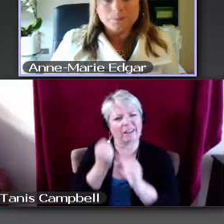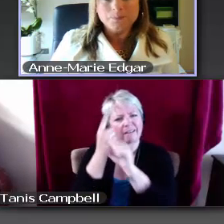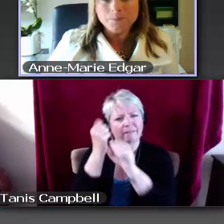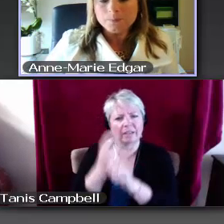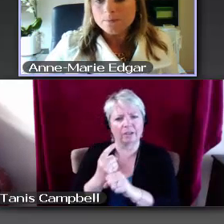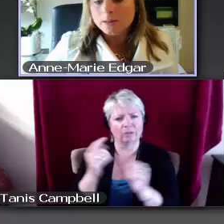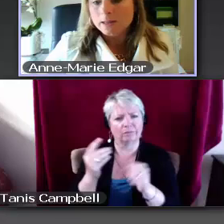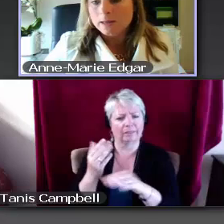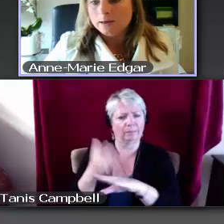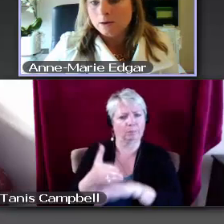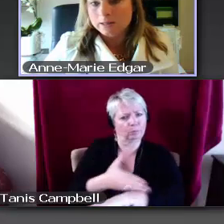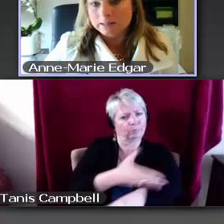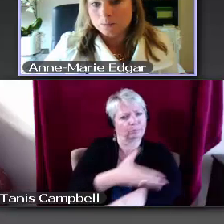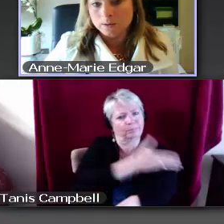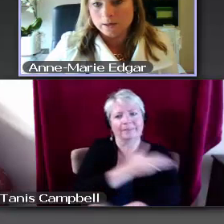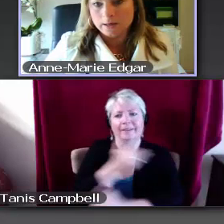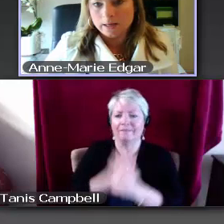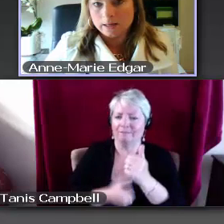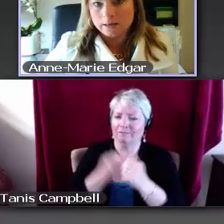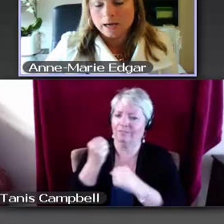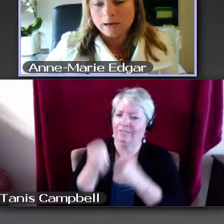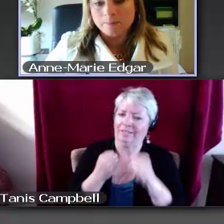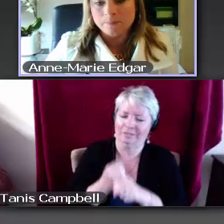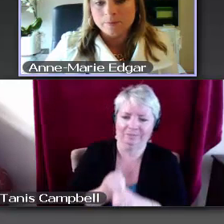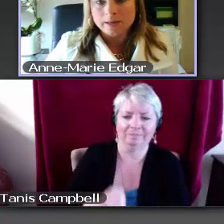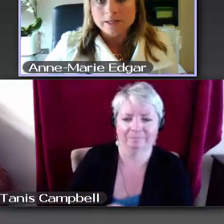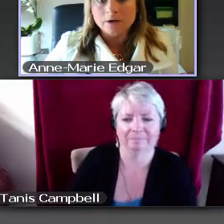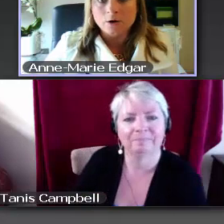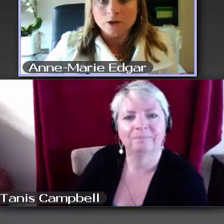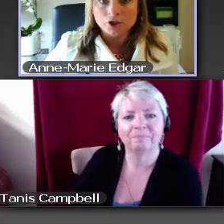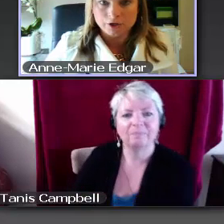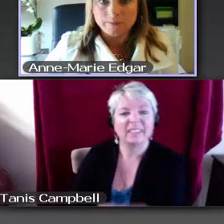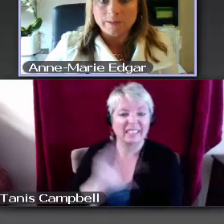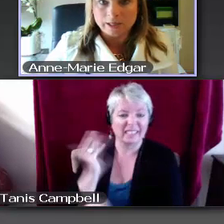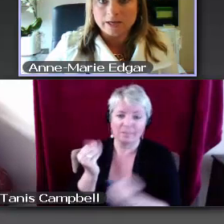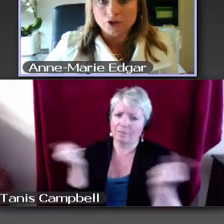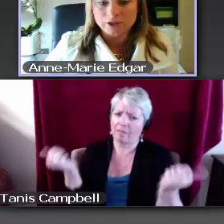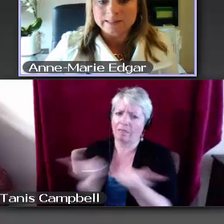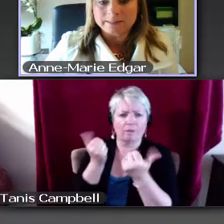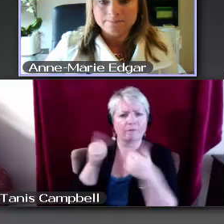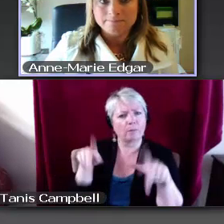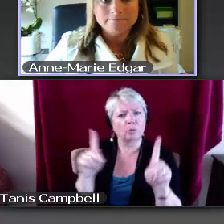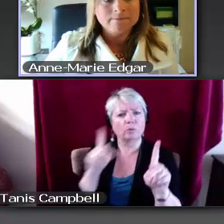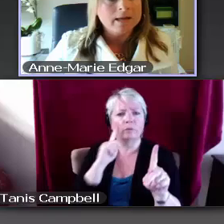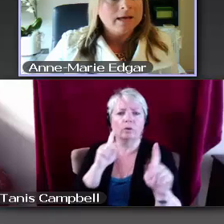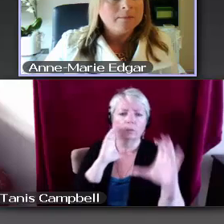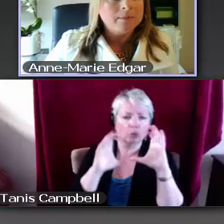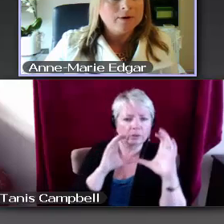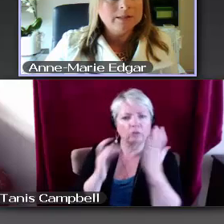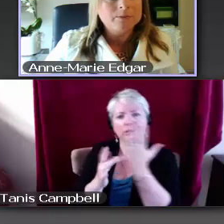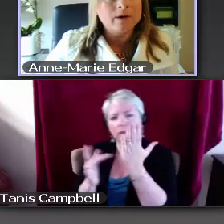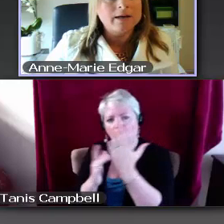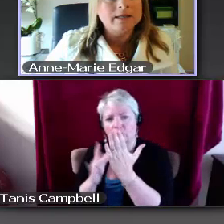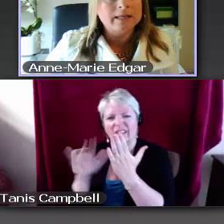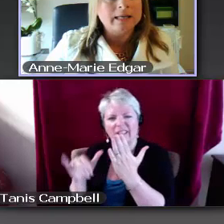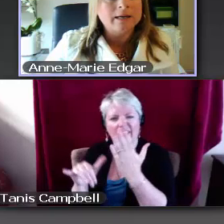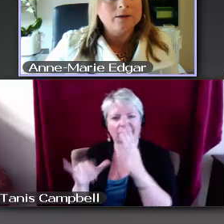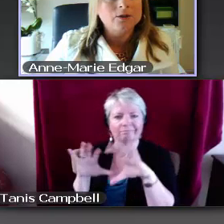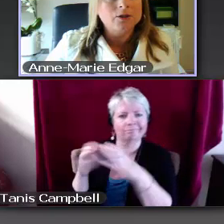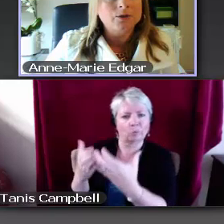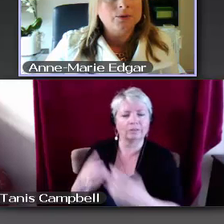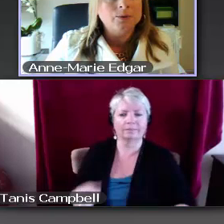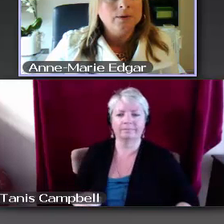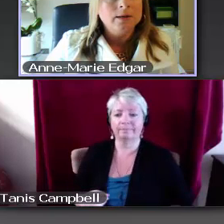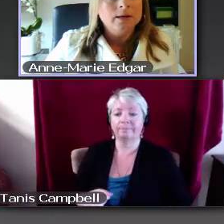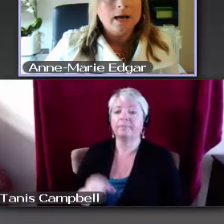into. Lots of work in technology and communications. Mary's provided a